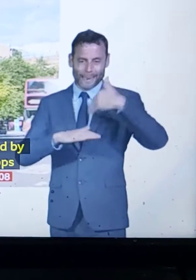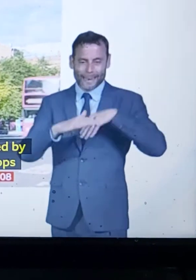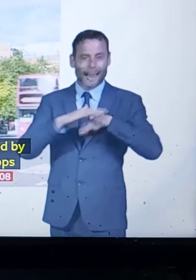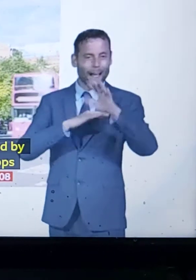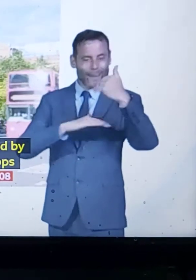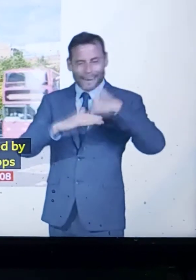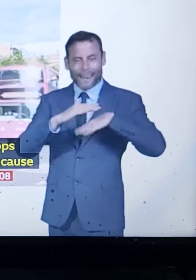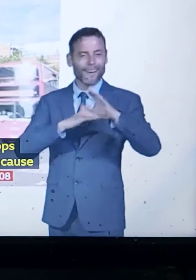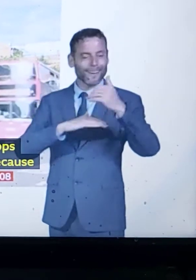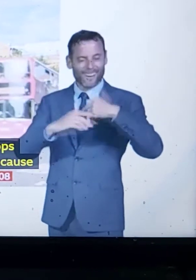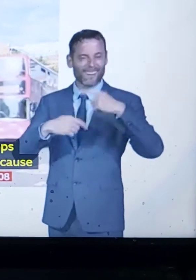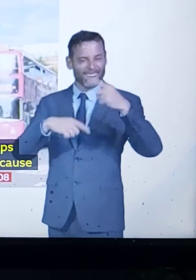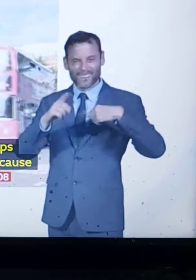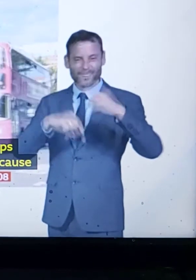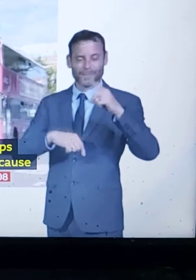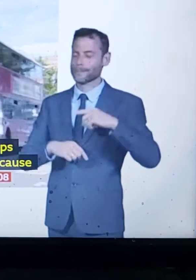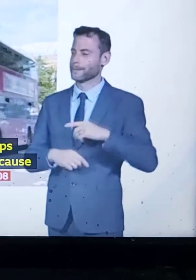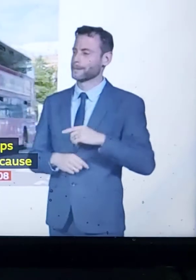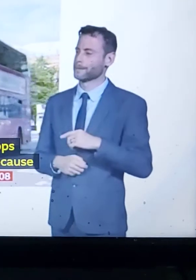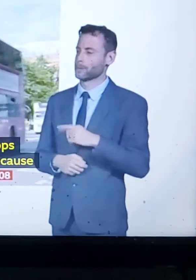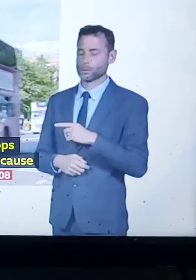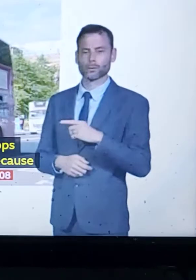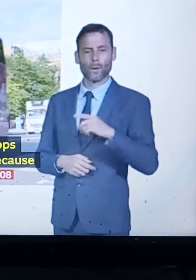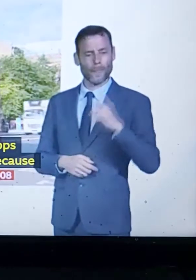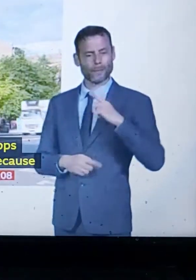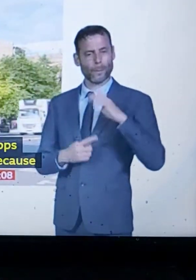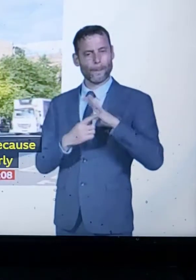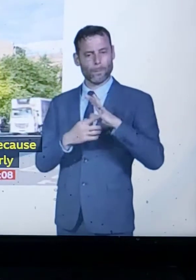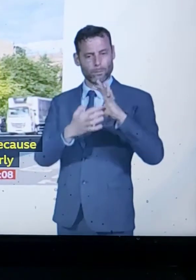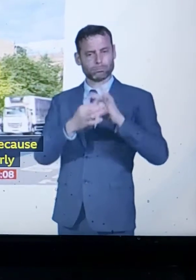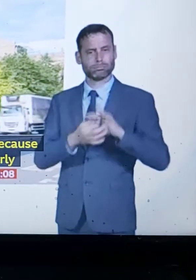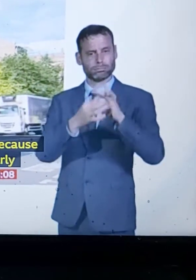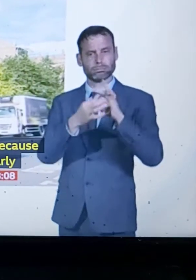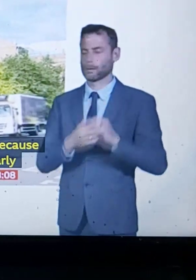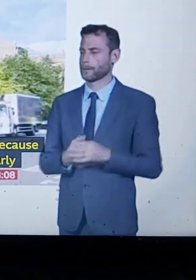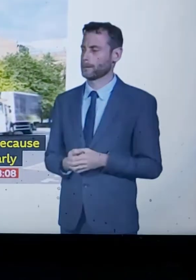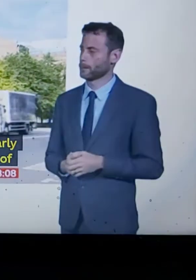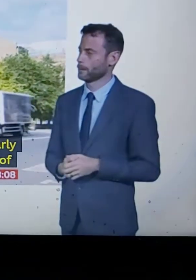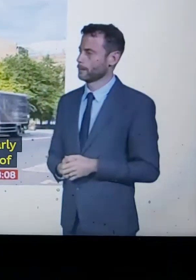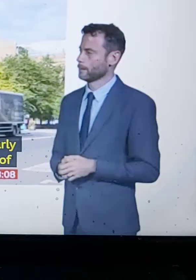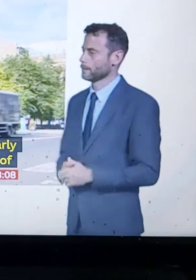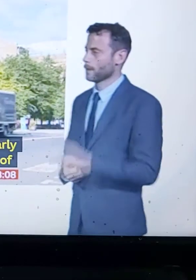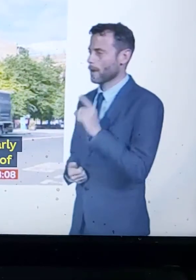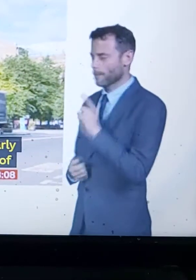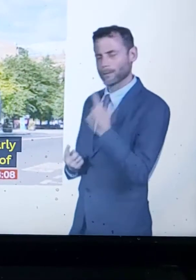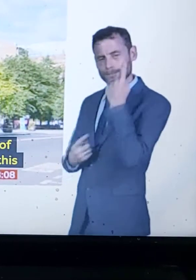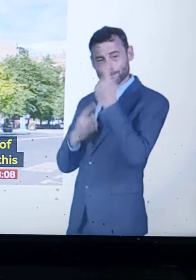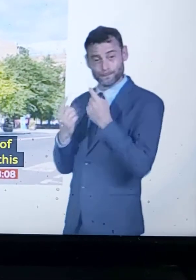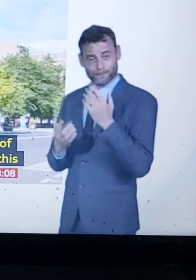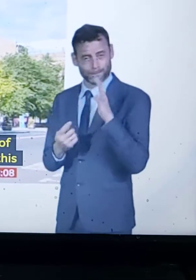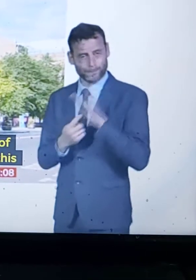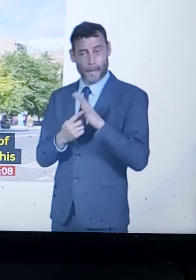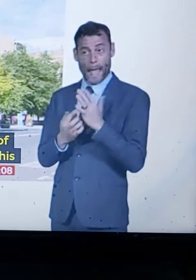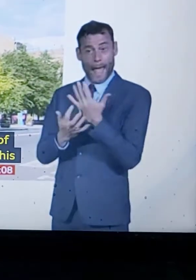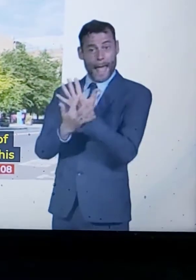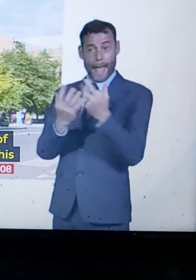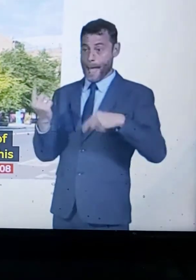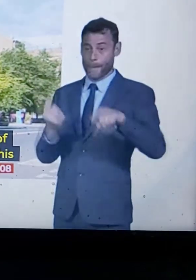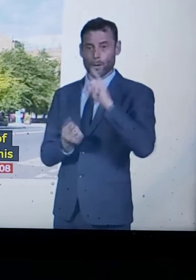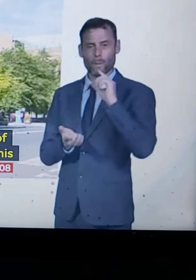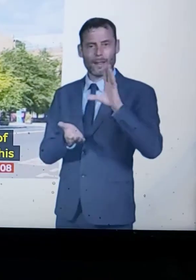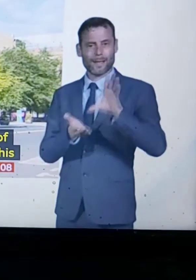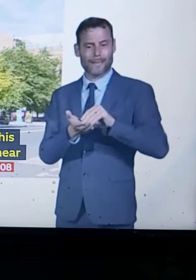So key to how effective this app will be, and you can expect to hear lots about this today, is how many people will download it. So the message will be, if you don't have it, do get